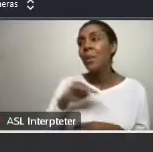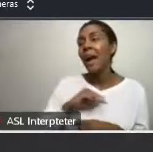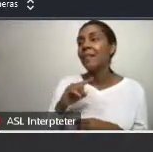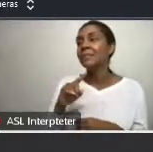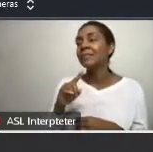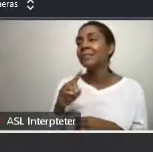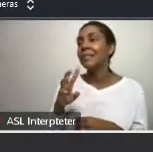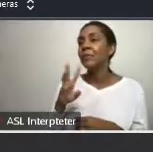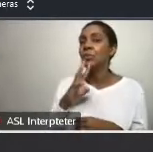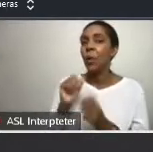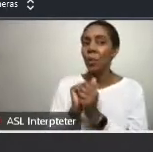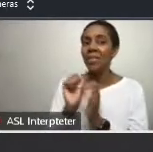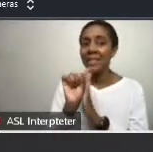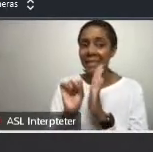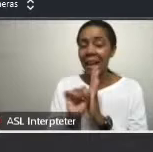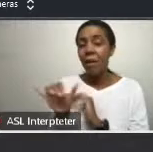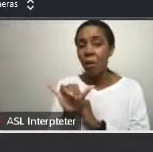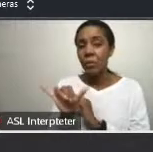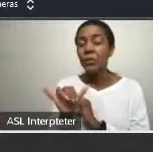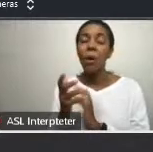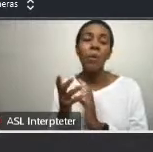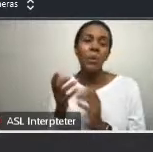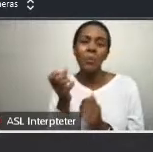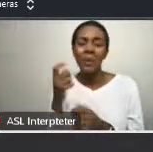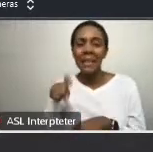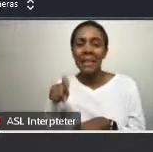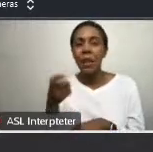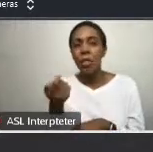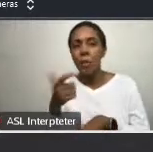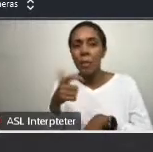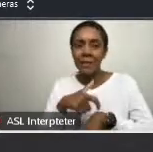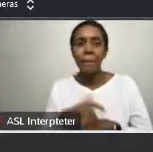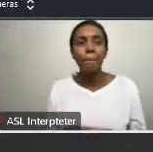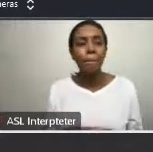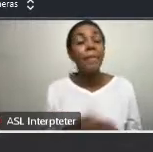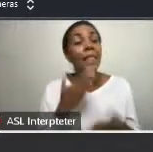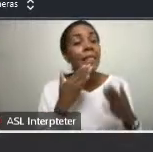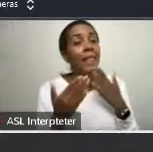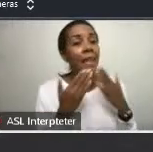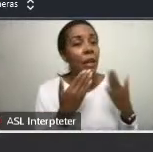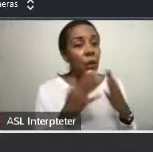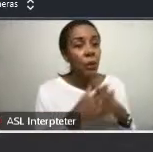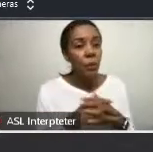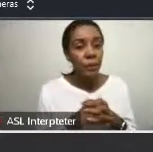well, but give us some time to explore that and give you a report back on that option. Thank you, Doc.